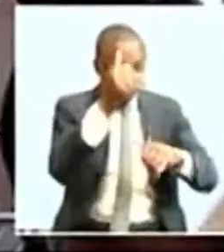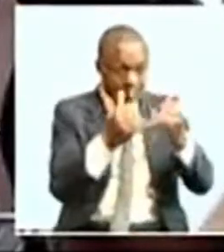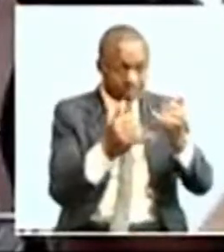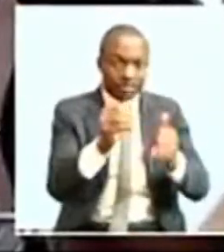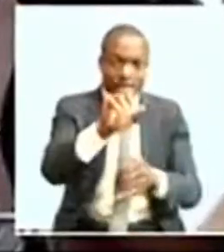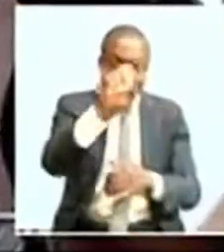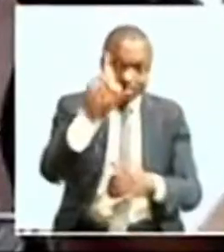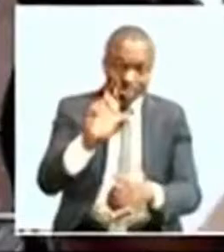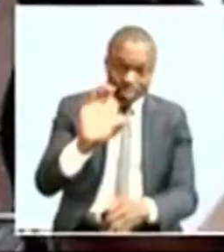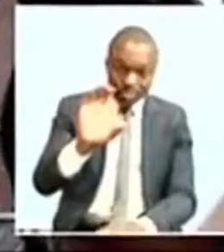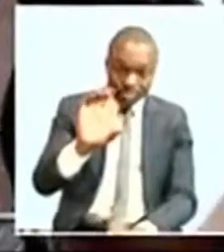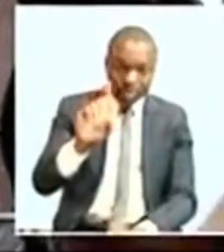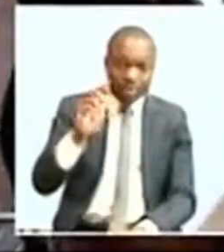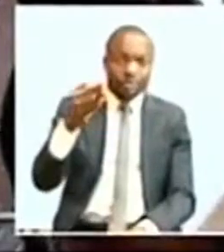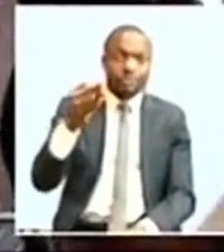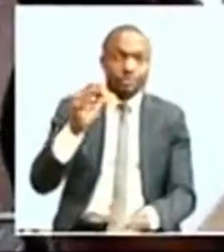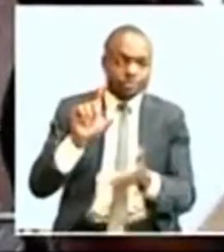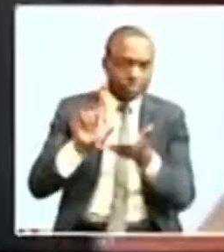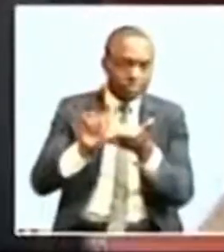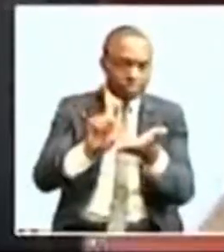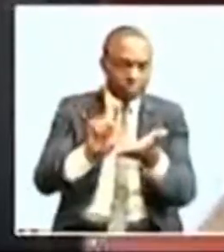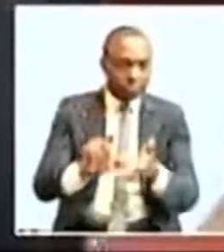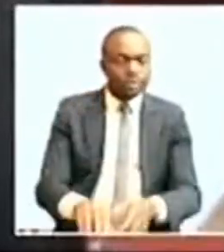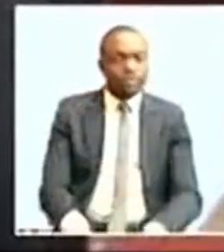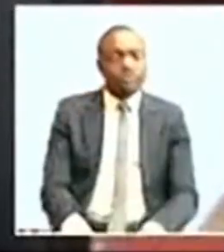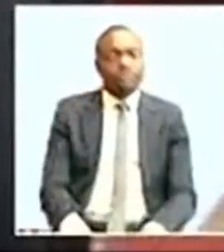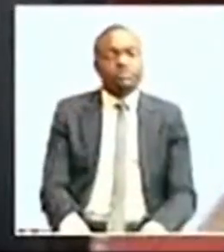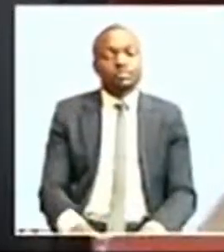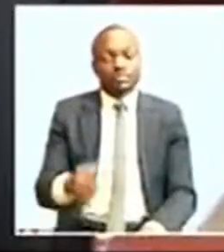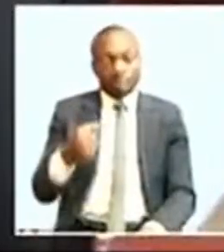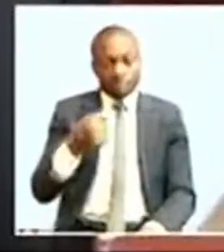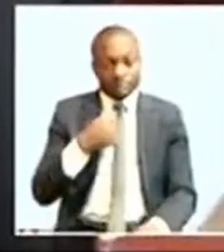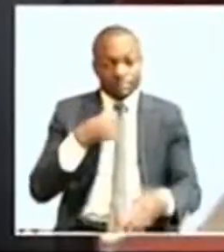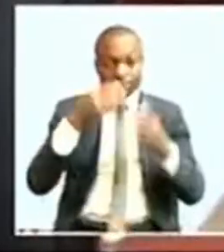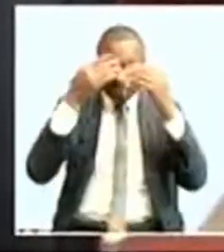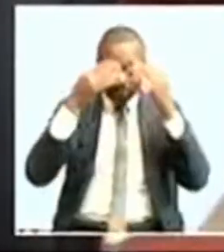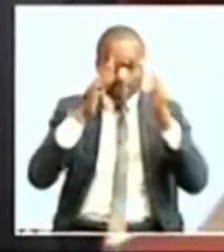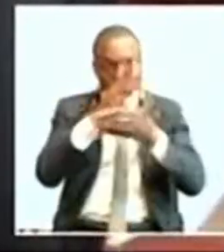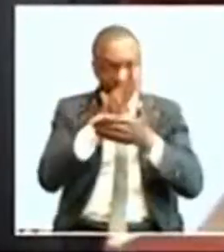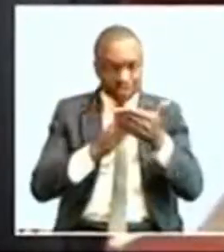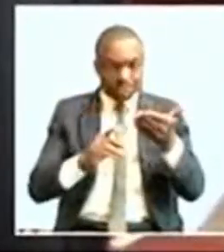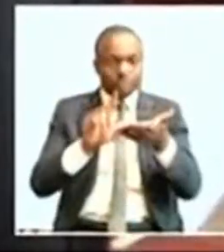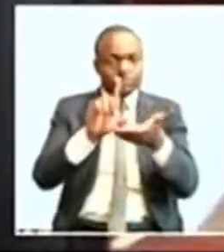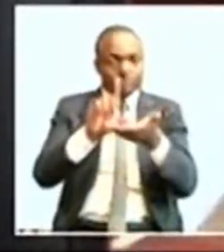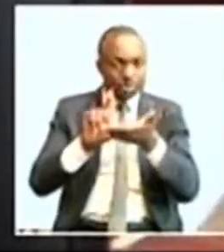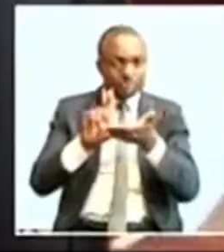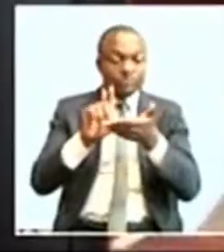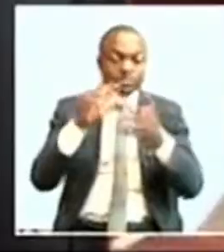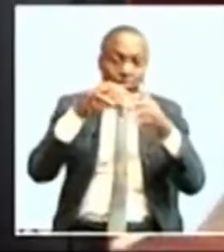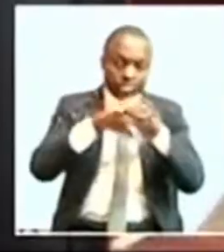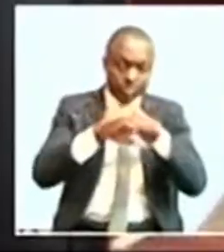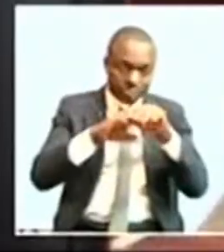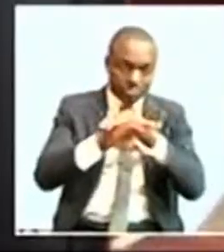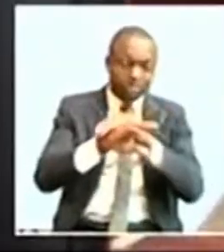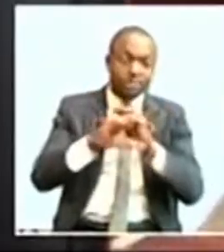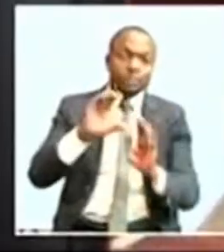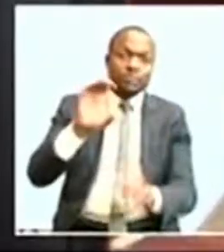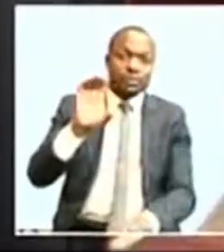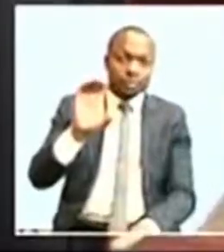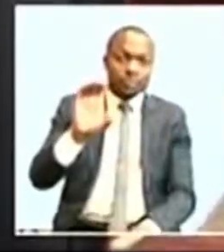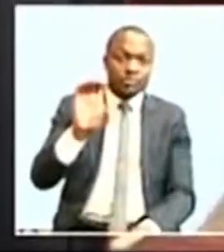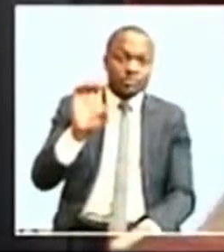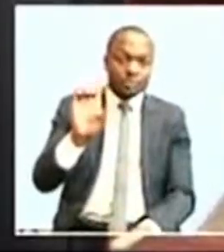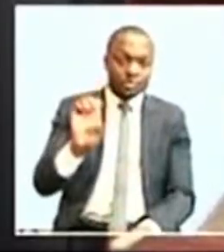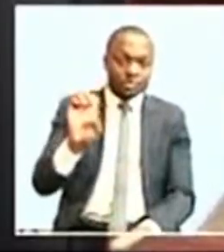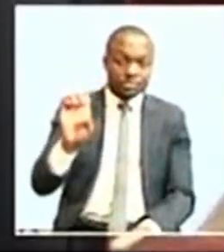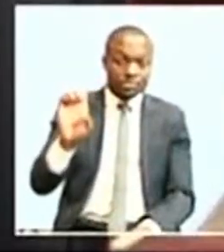around CDF loans. I'm aware that some of the loans also that are being accessed through